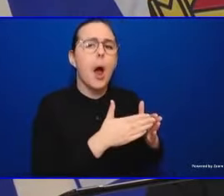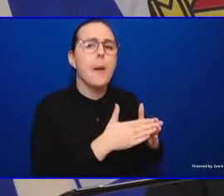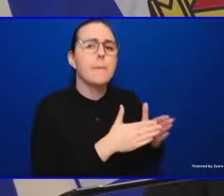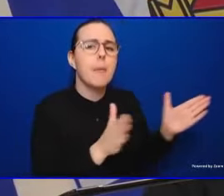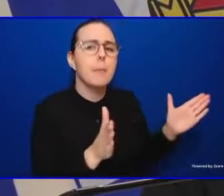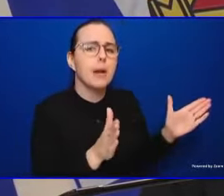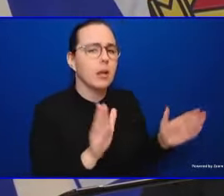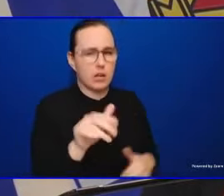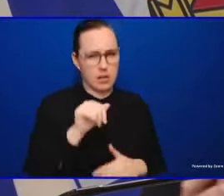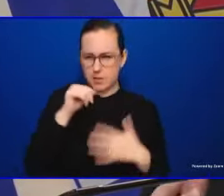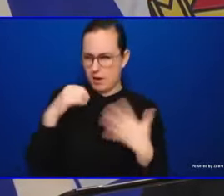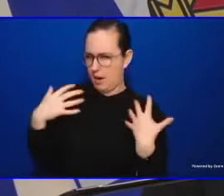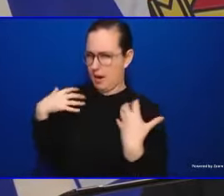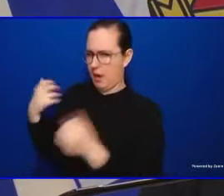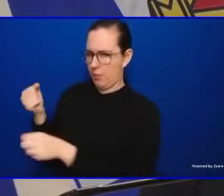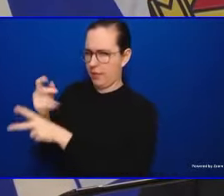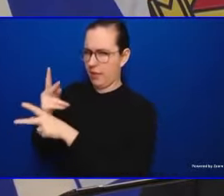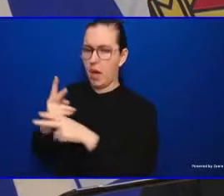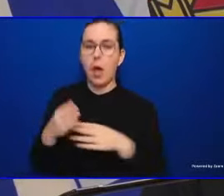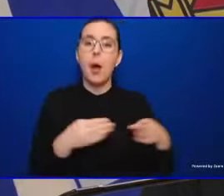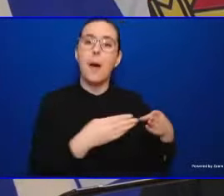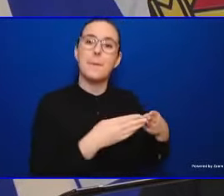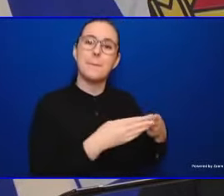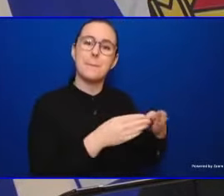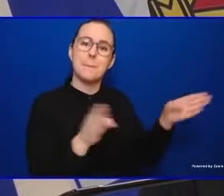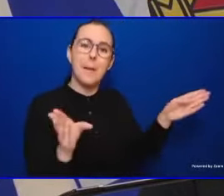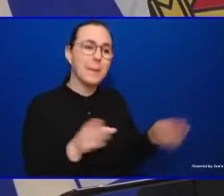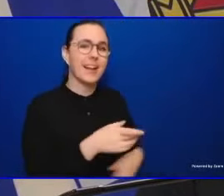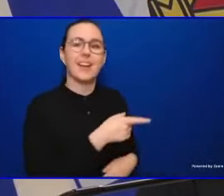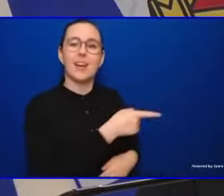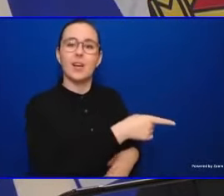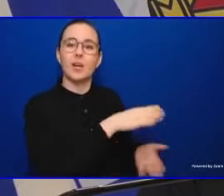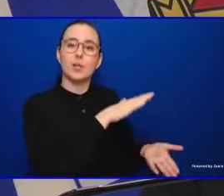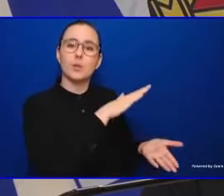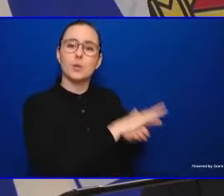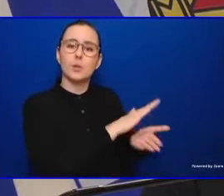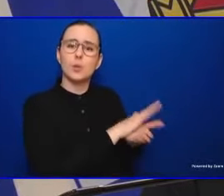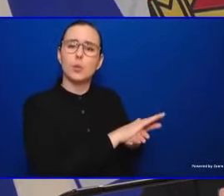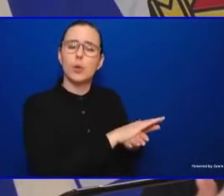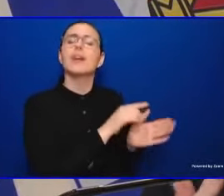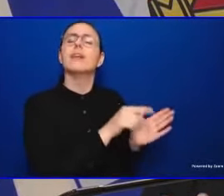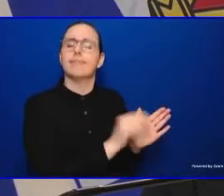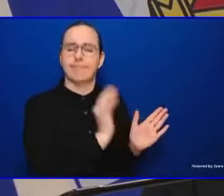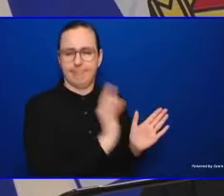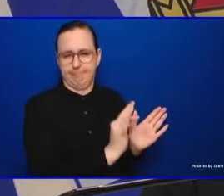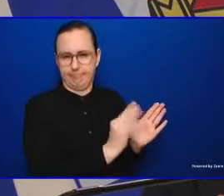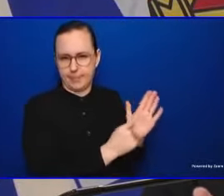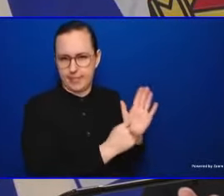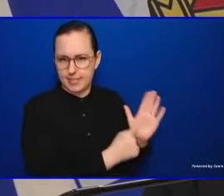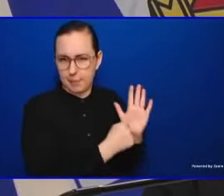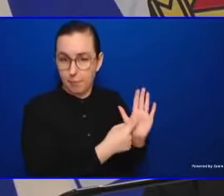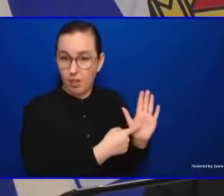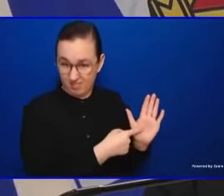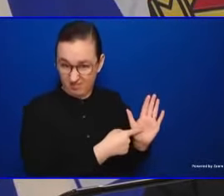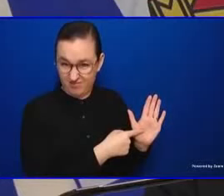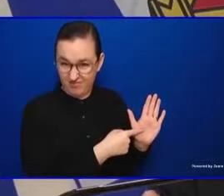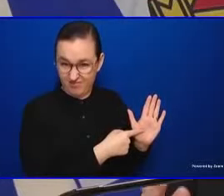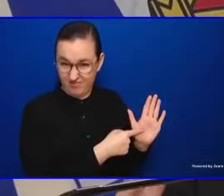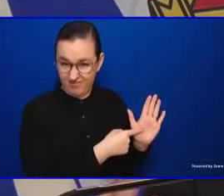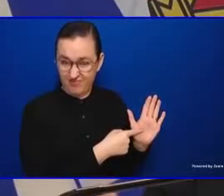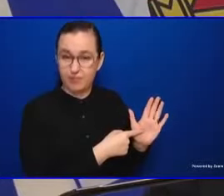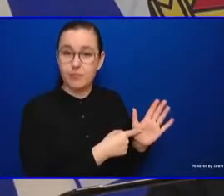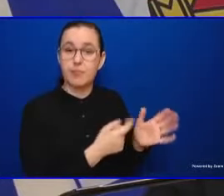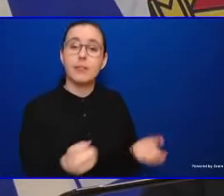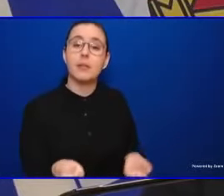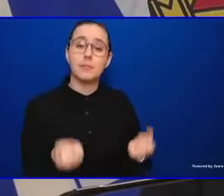many, many things in place that make it very unlikely that viruses and other pathogens will be transmitted in